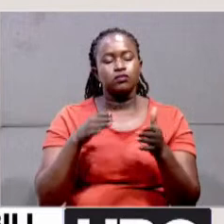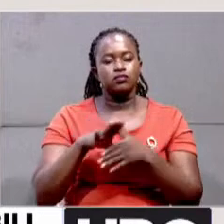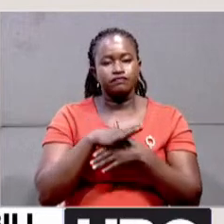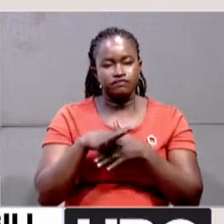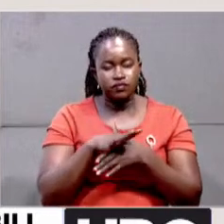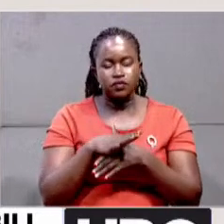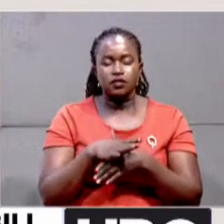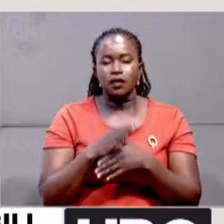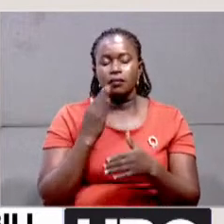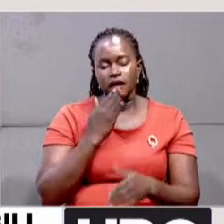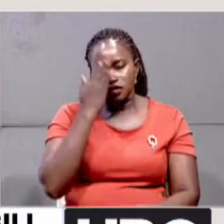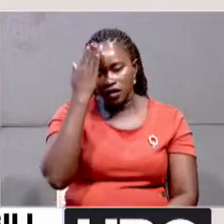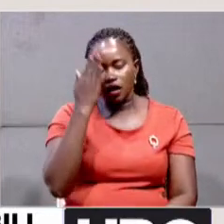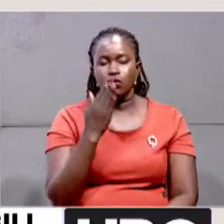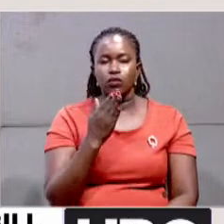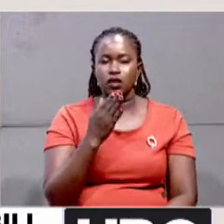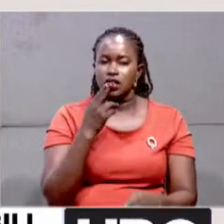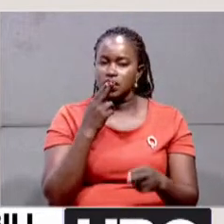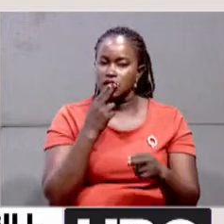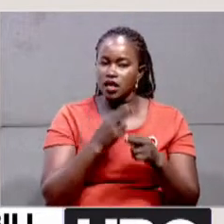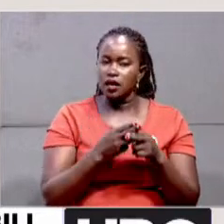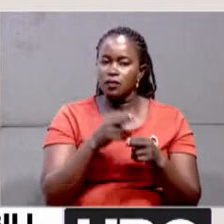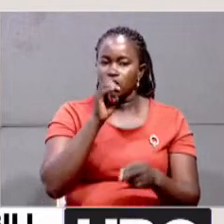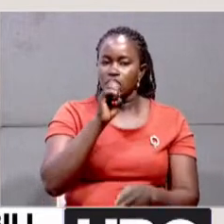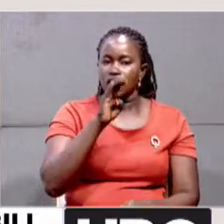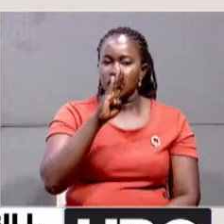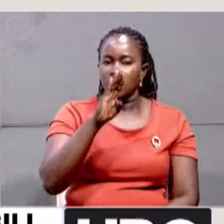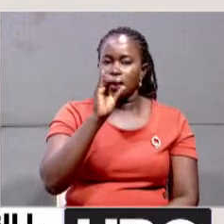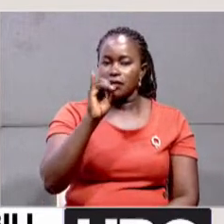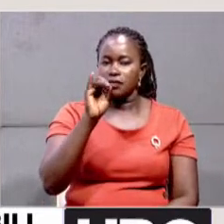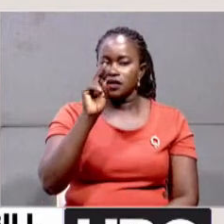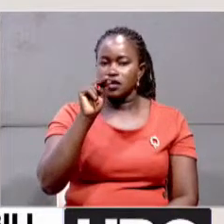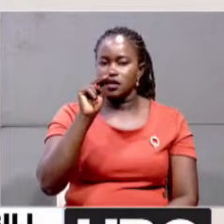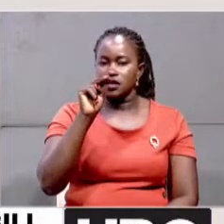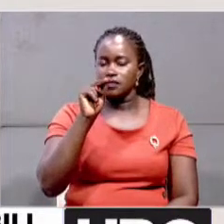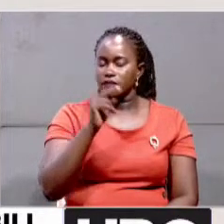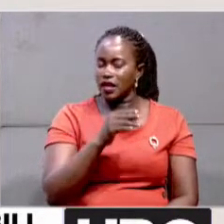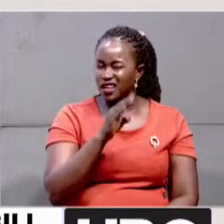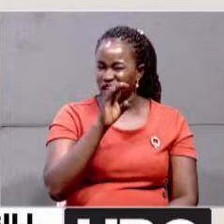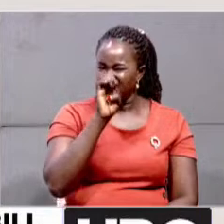That's what the Banyankwere call what they call homosexuals.